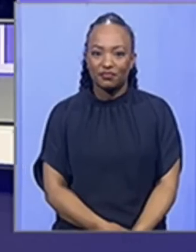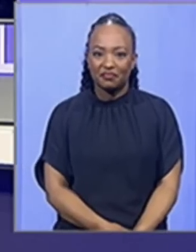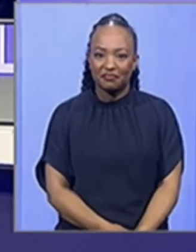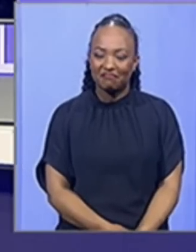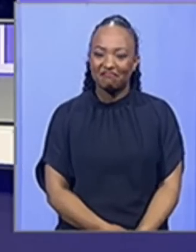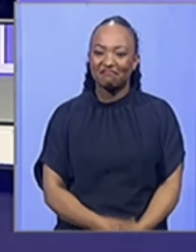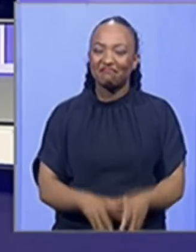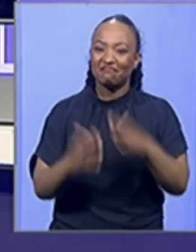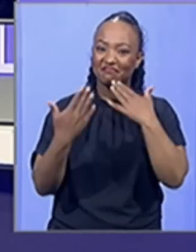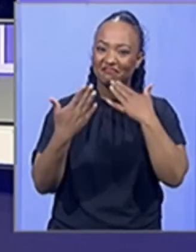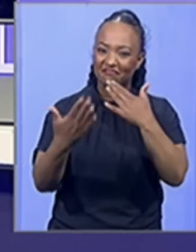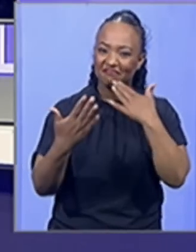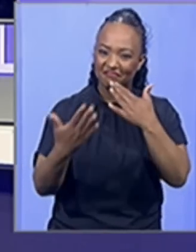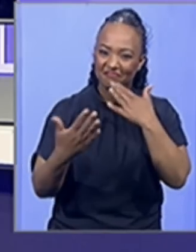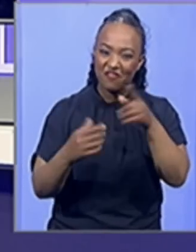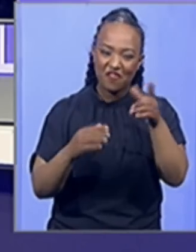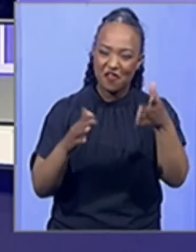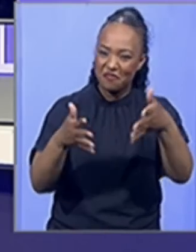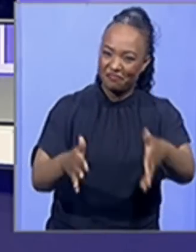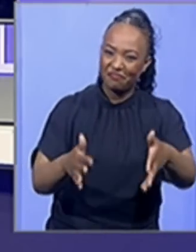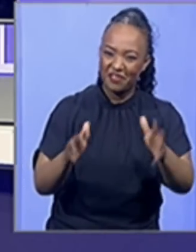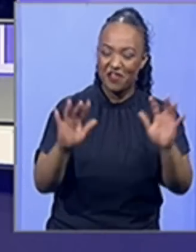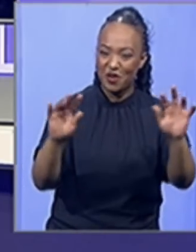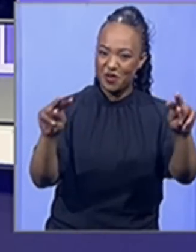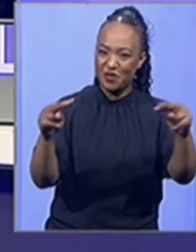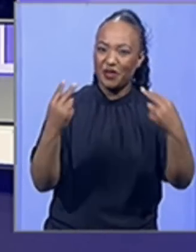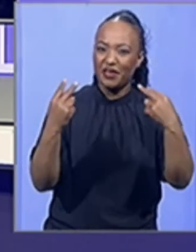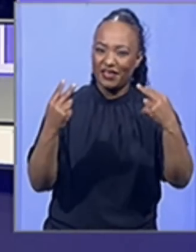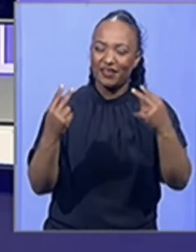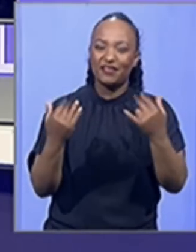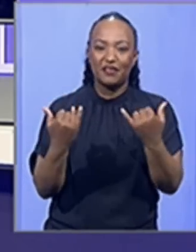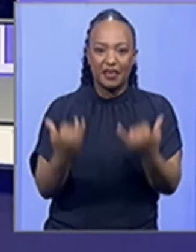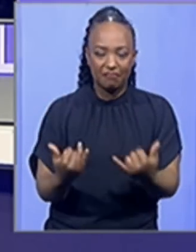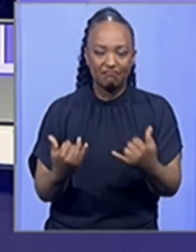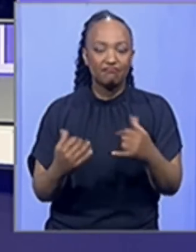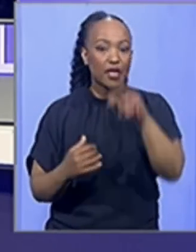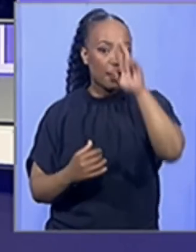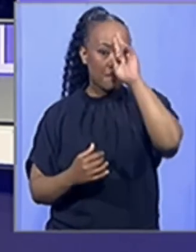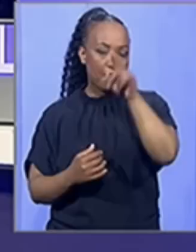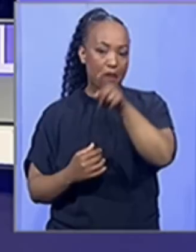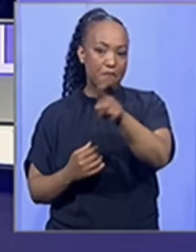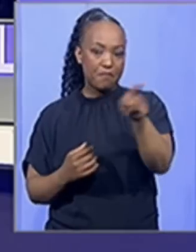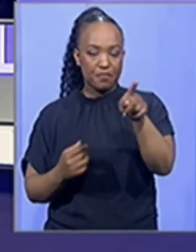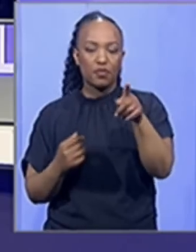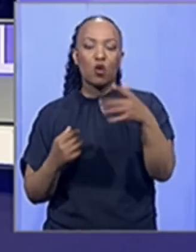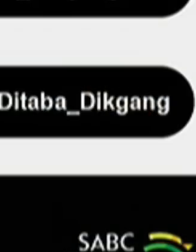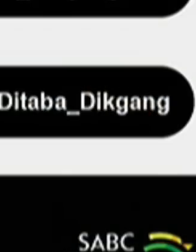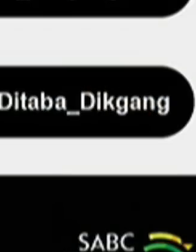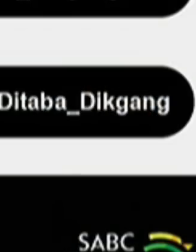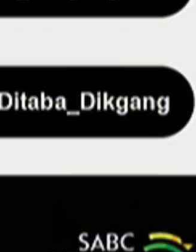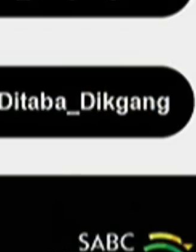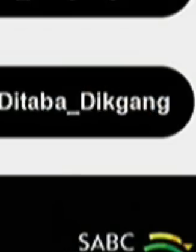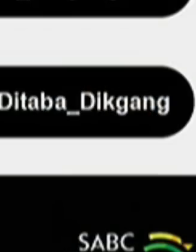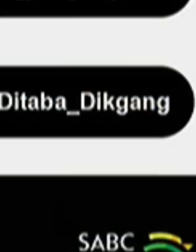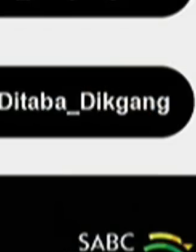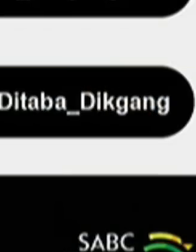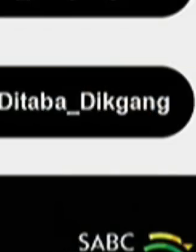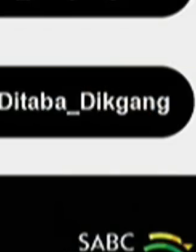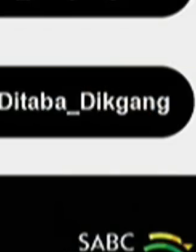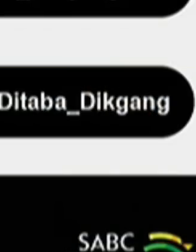Re lebogela go nna teng ga gago le rona mo kgasong e. Gakologelwa go gape mogedi gore dikgang tsa rona o ka di bona